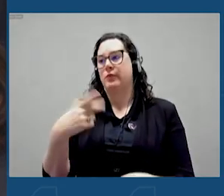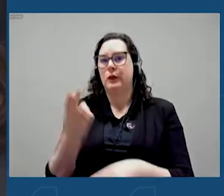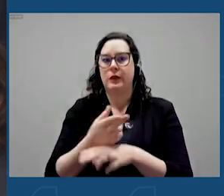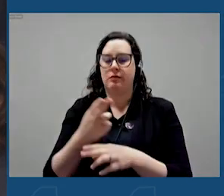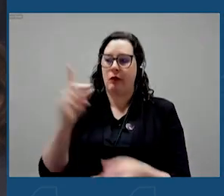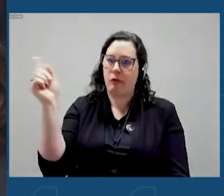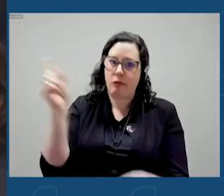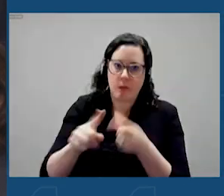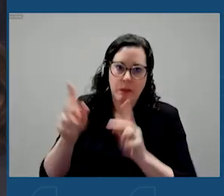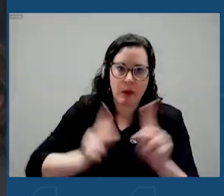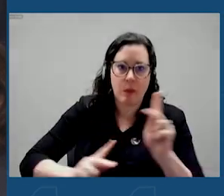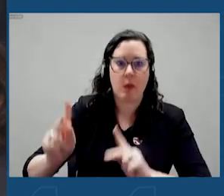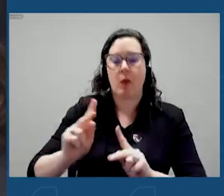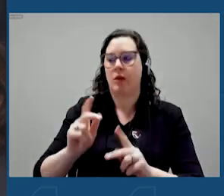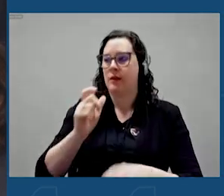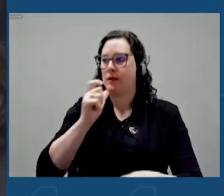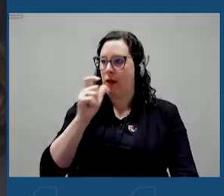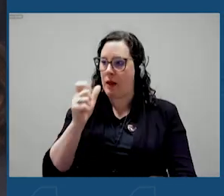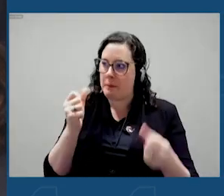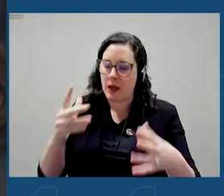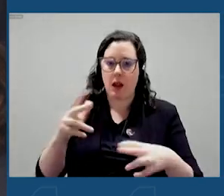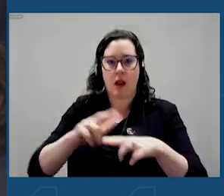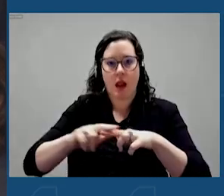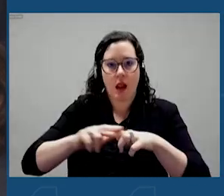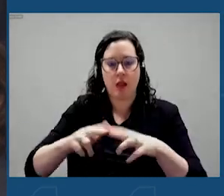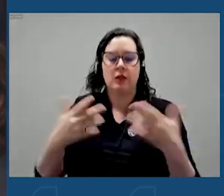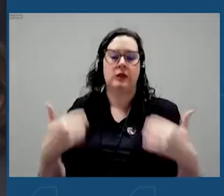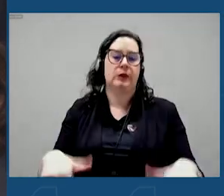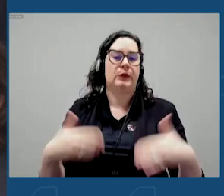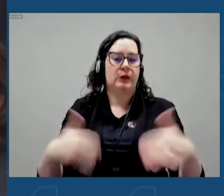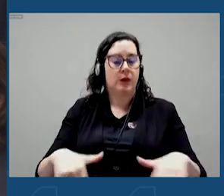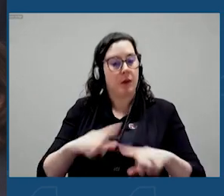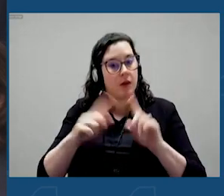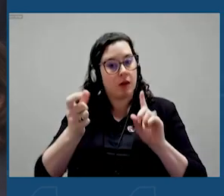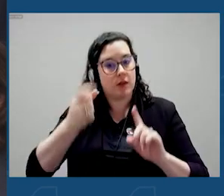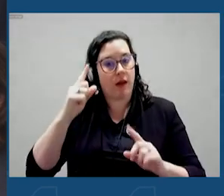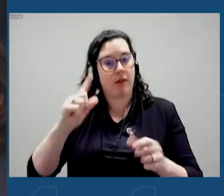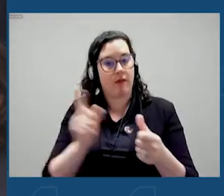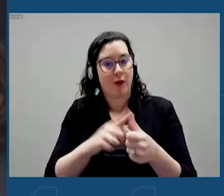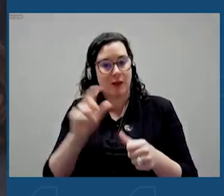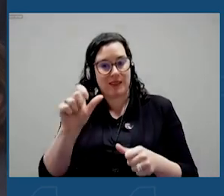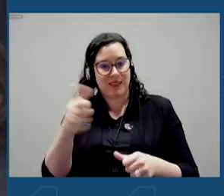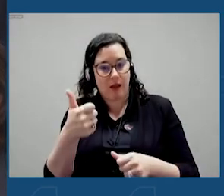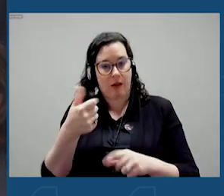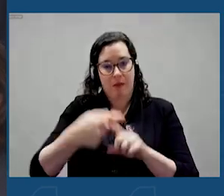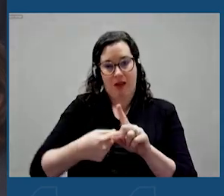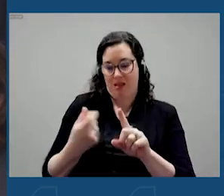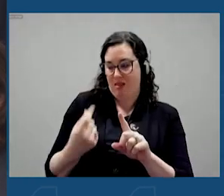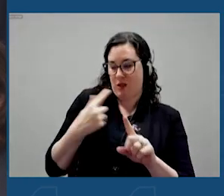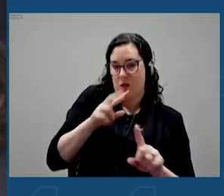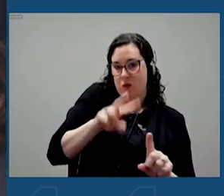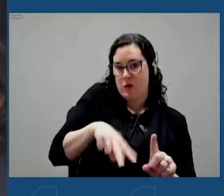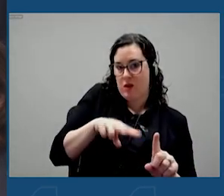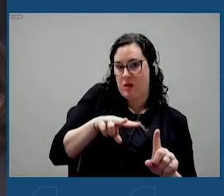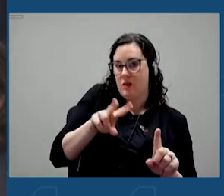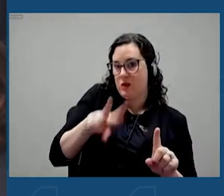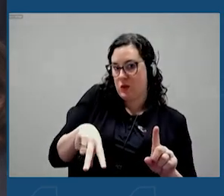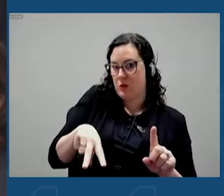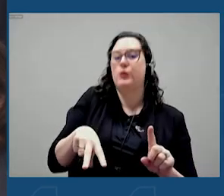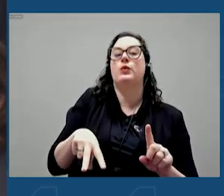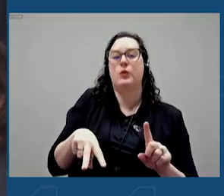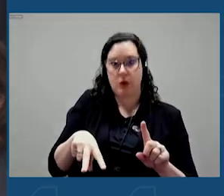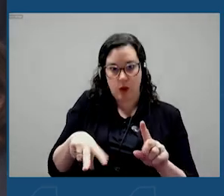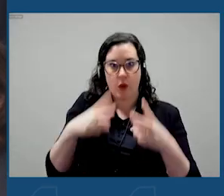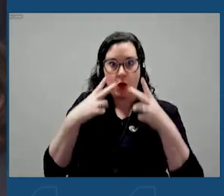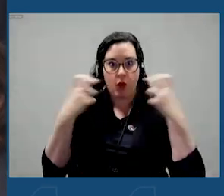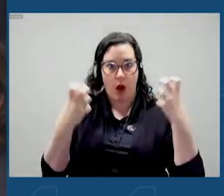ridership. During the first 10 months of our calendar year in 2022, Overall major crime in the transit system was up